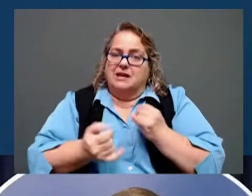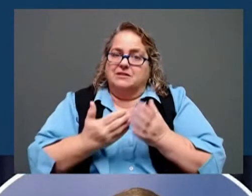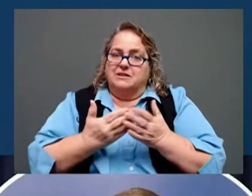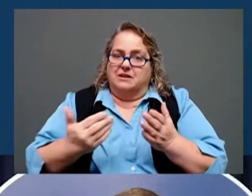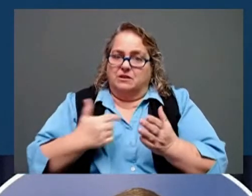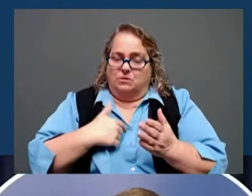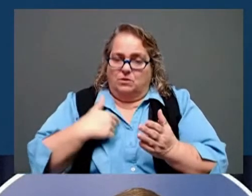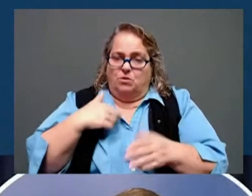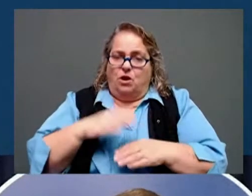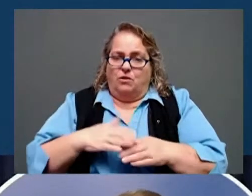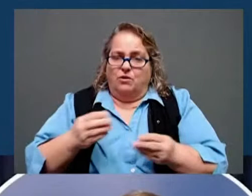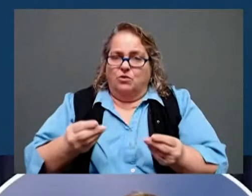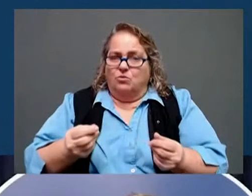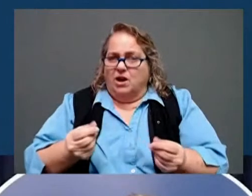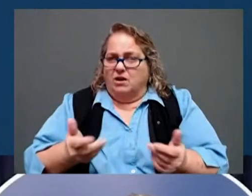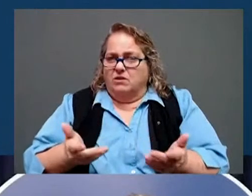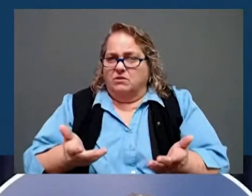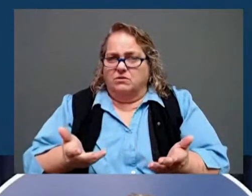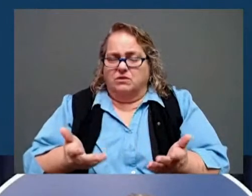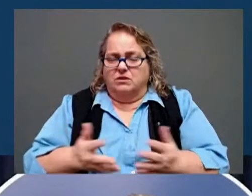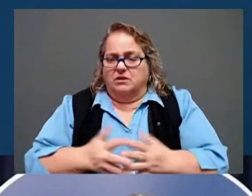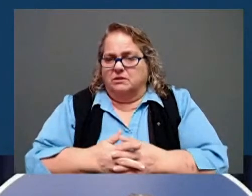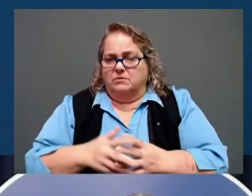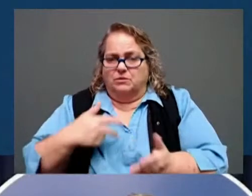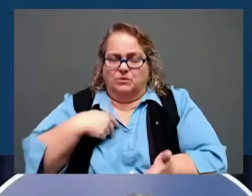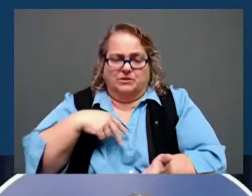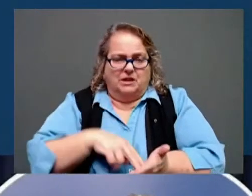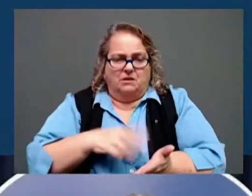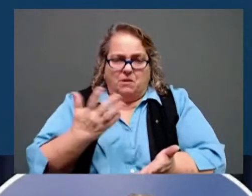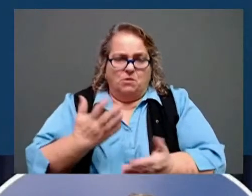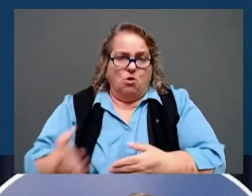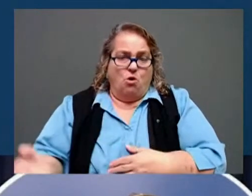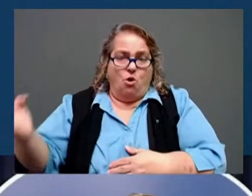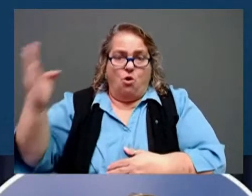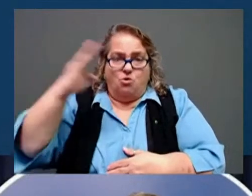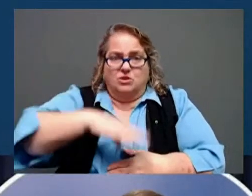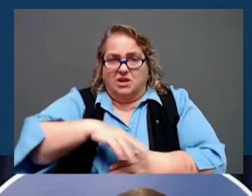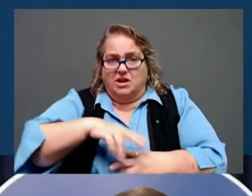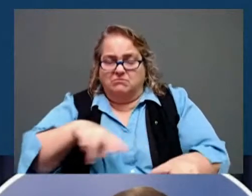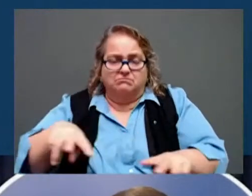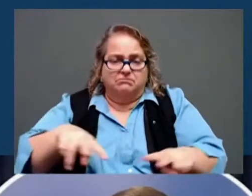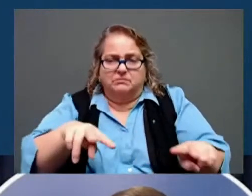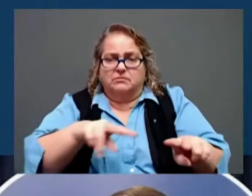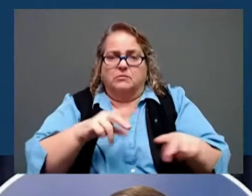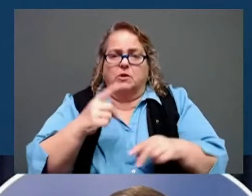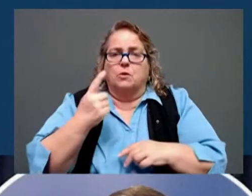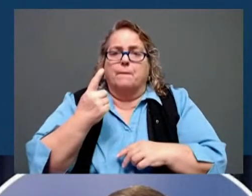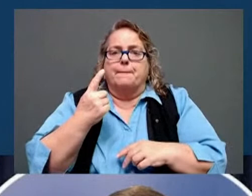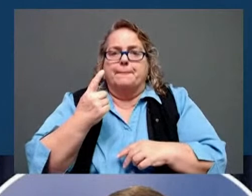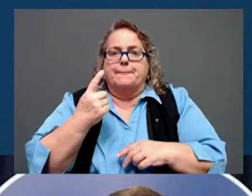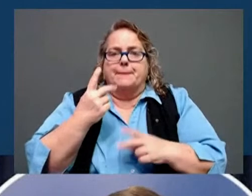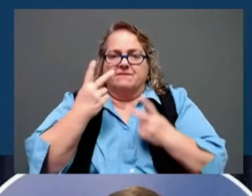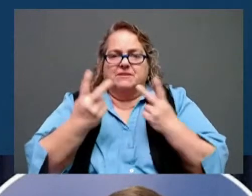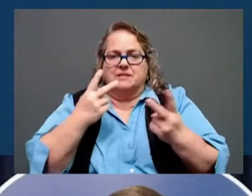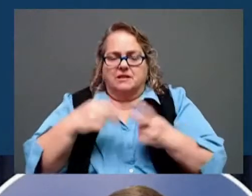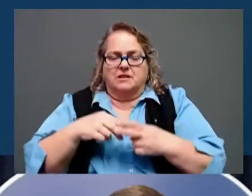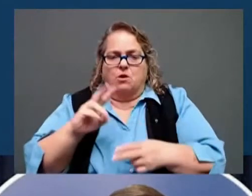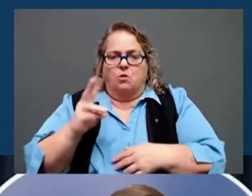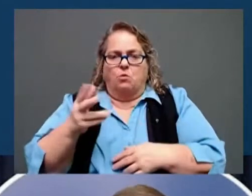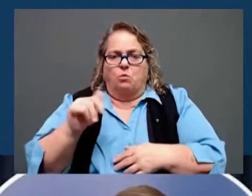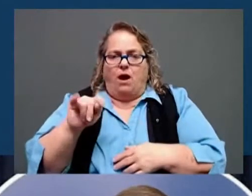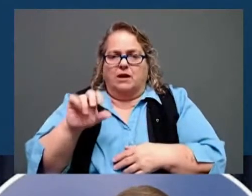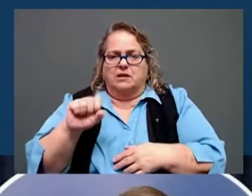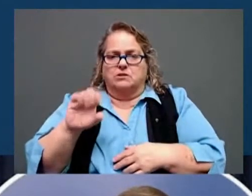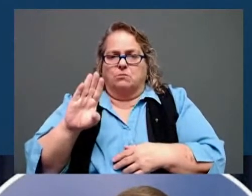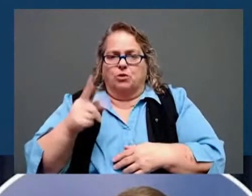Oh, geez. Virtually all the day was a visit in Whitesburg to a neighborhood with people